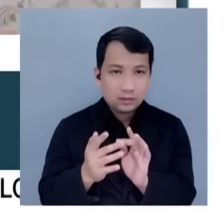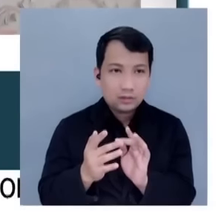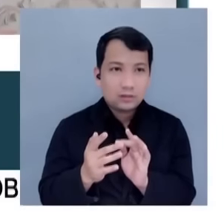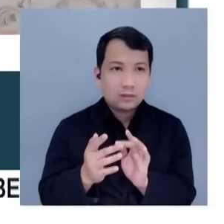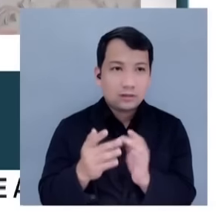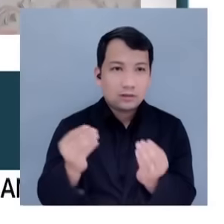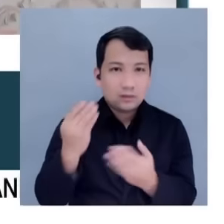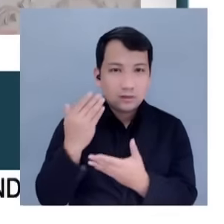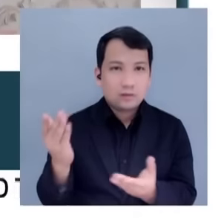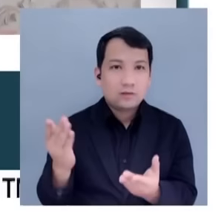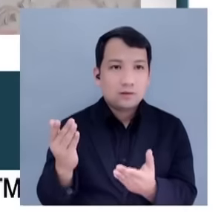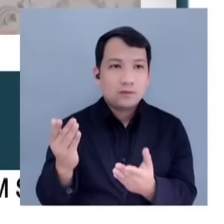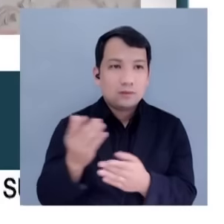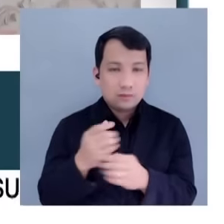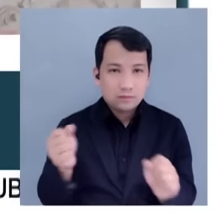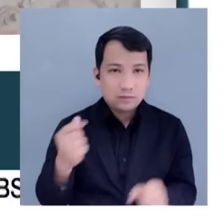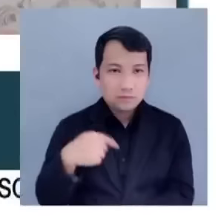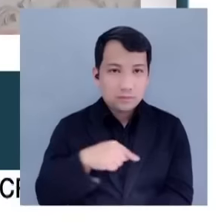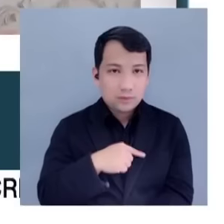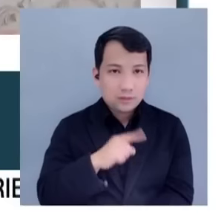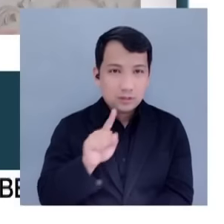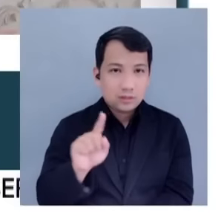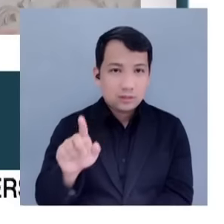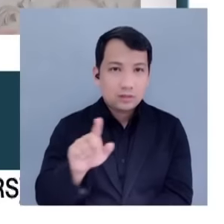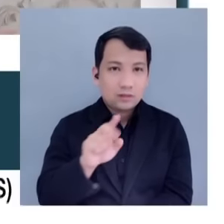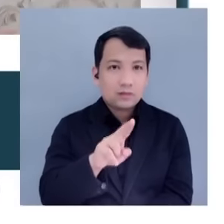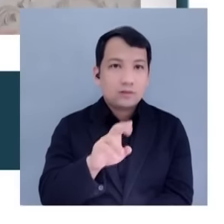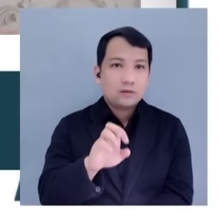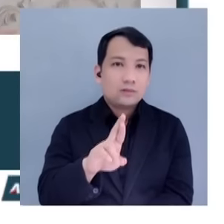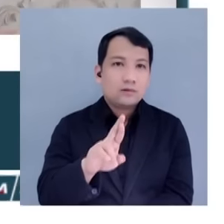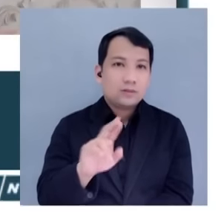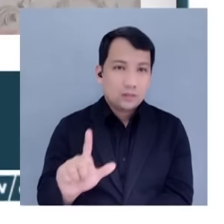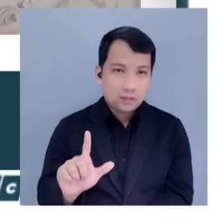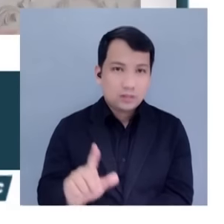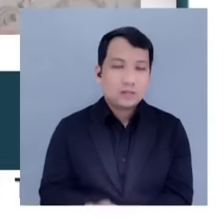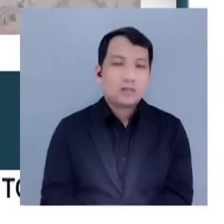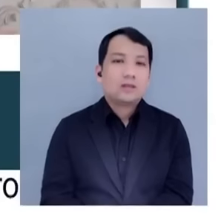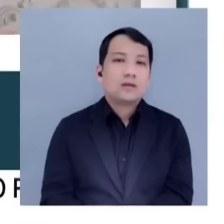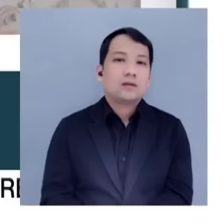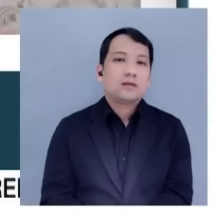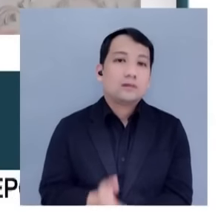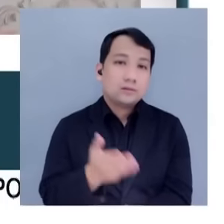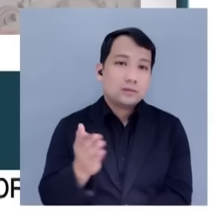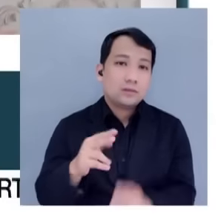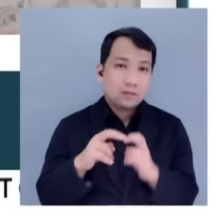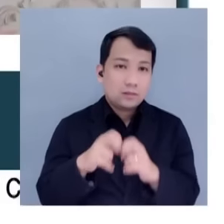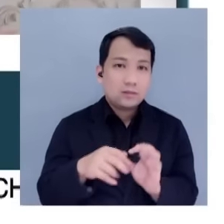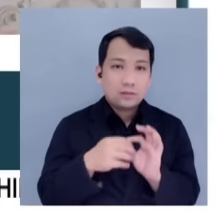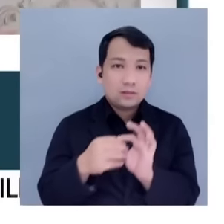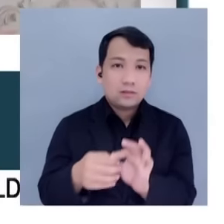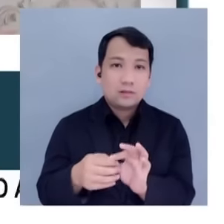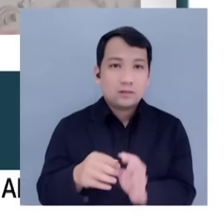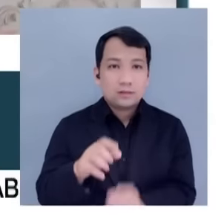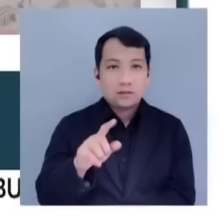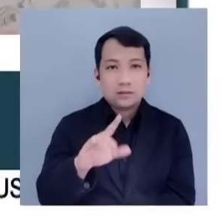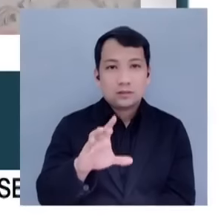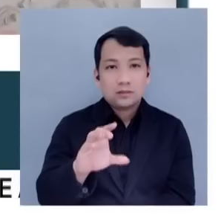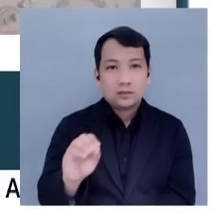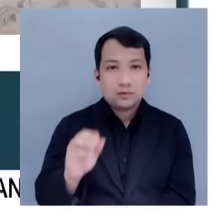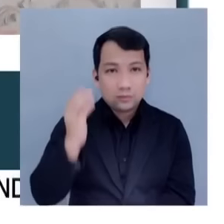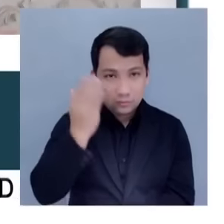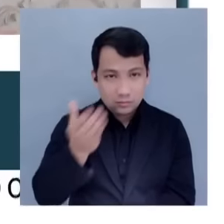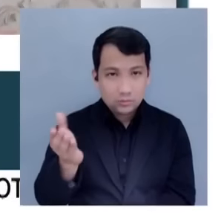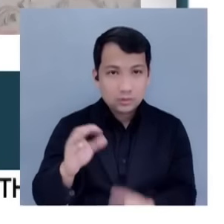maaring ma-secure, no? Yung URL and even the telcos have to cooperate